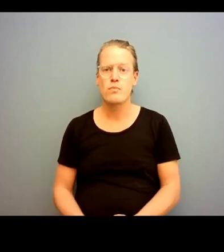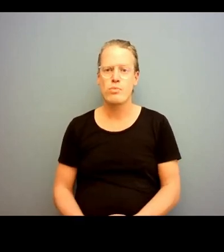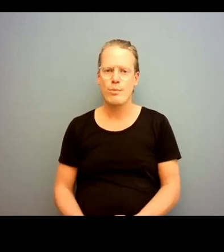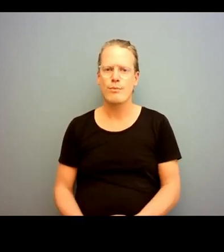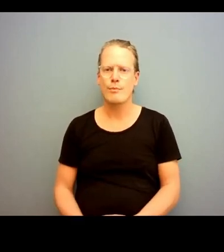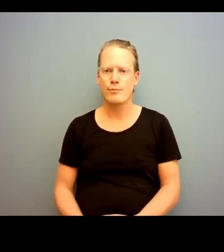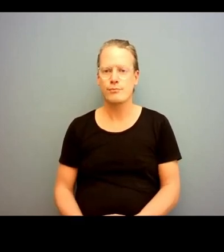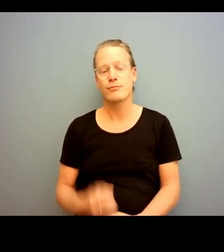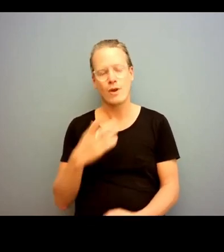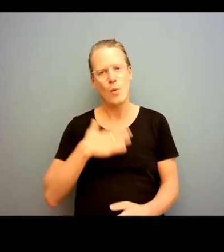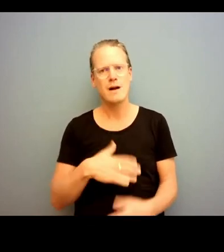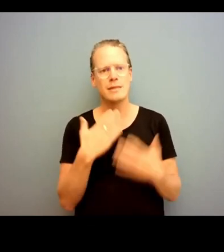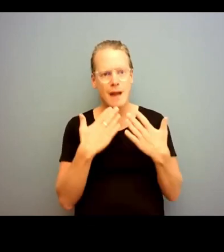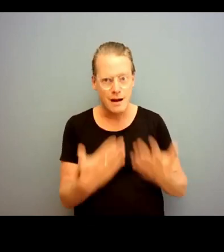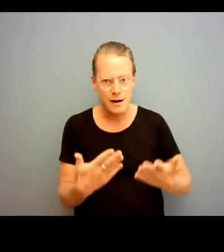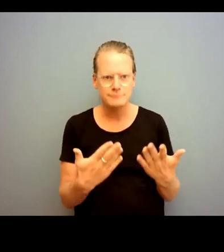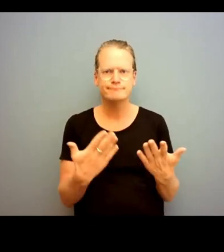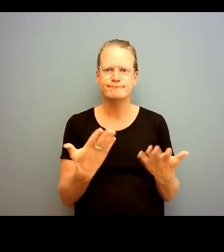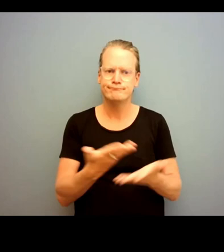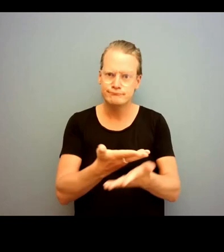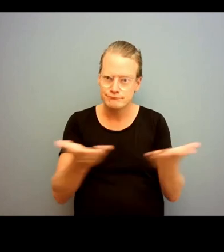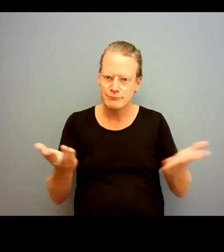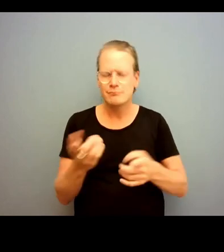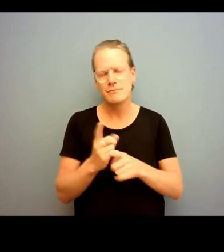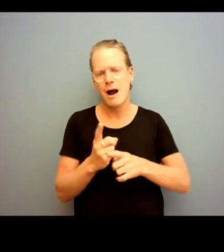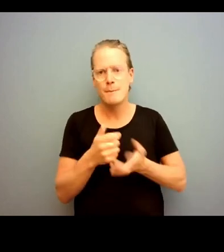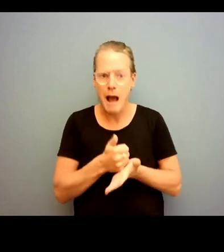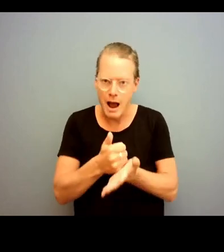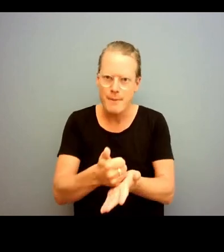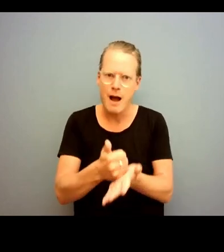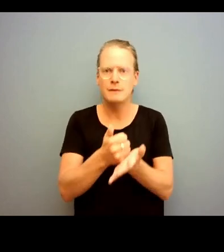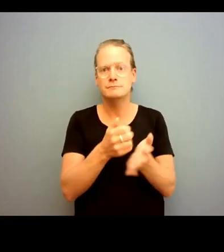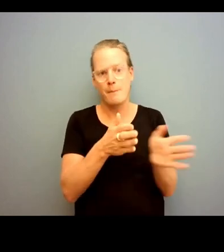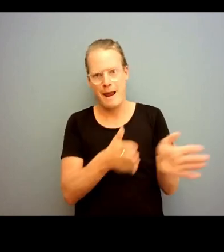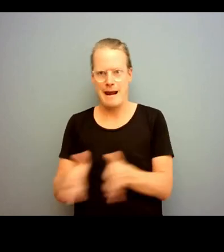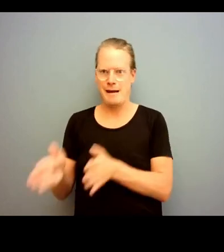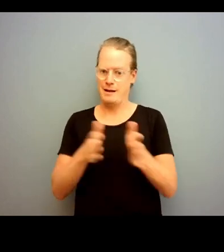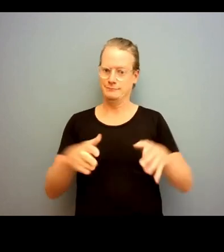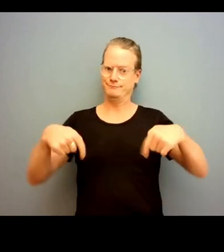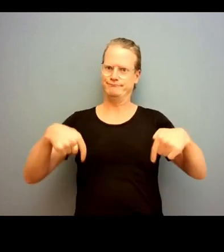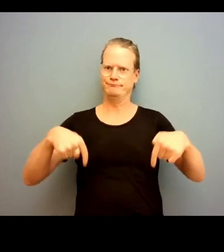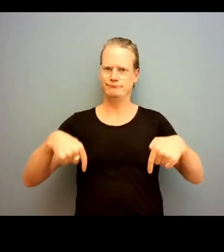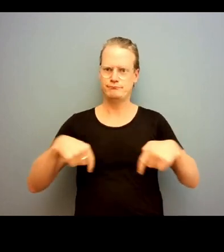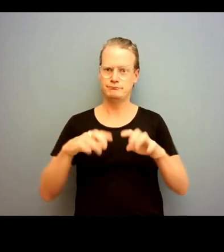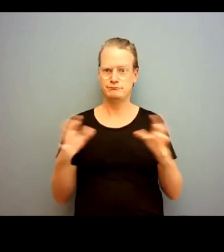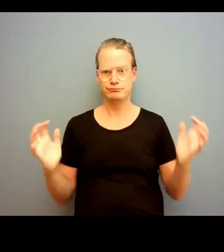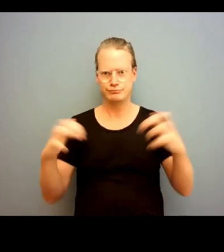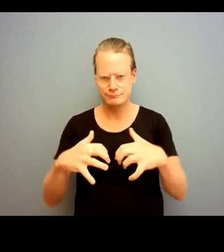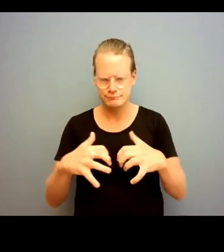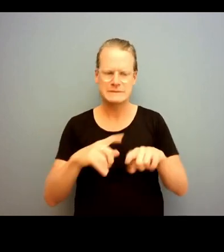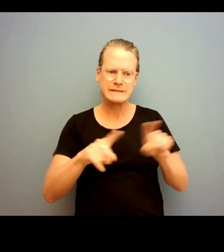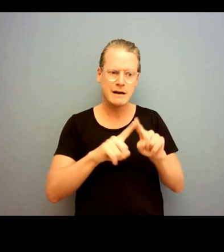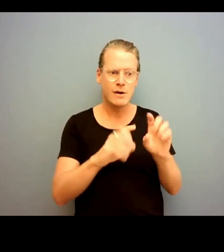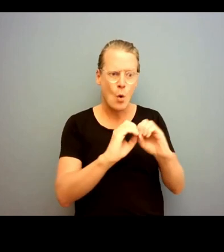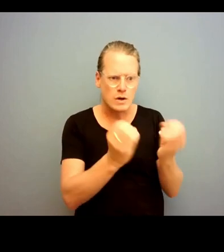Dementia Network, Council of Nordic Cooperation on Disability, Ministry of Social Affairs and Health,